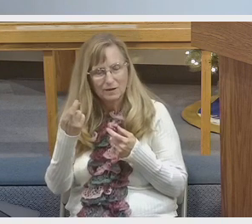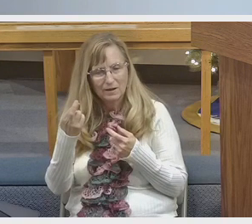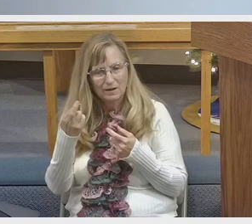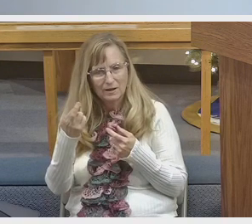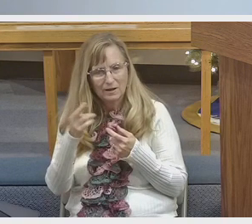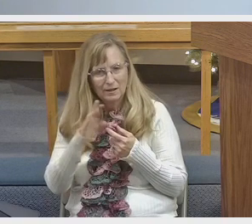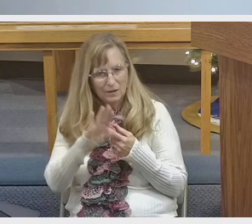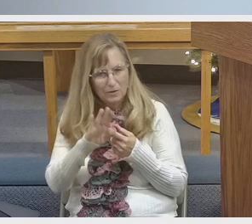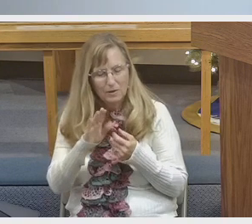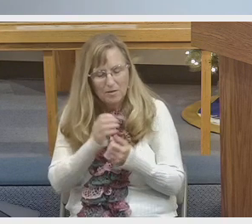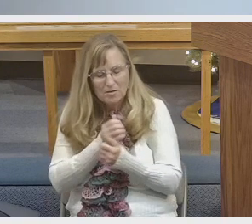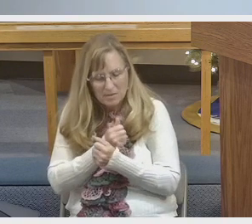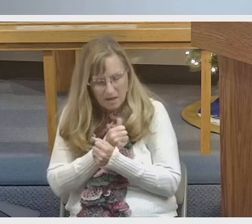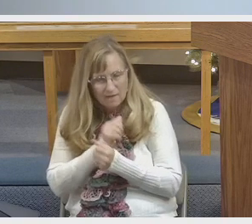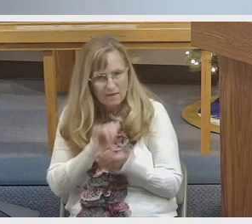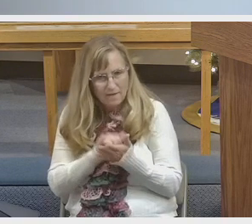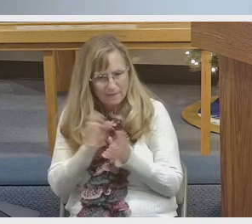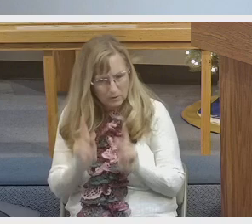Now think of that person.